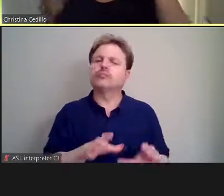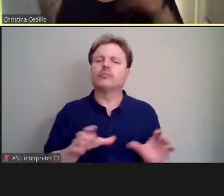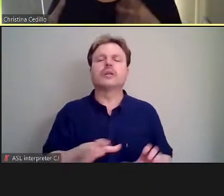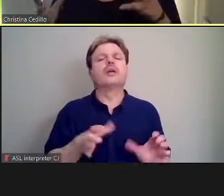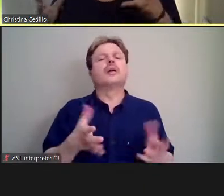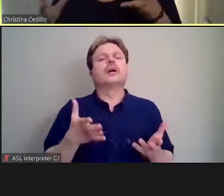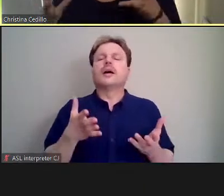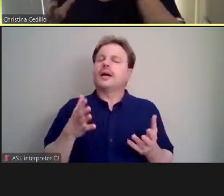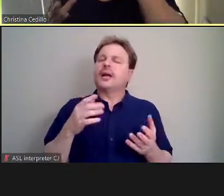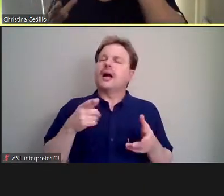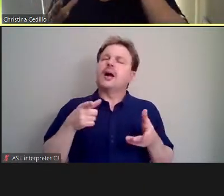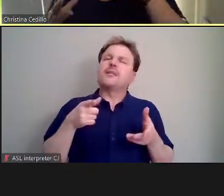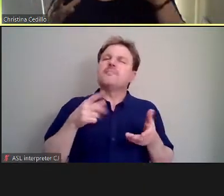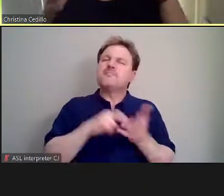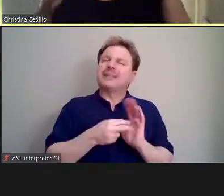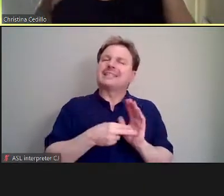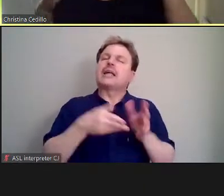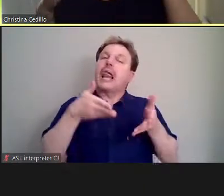letting students